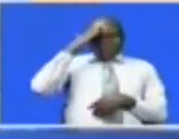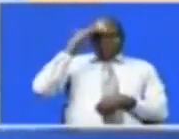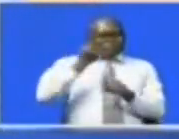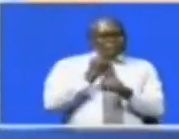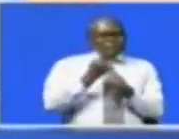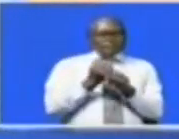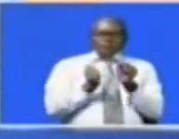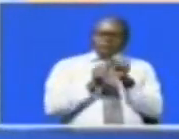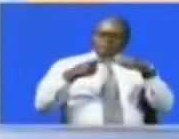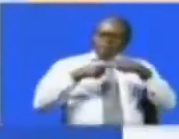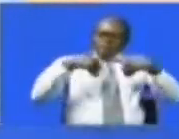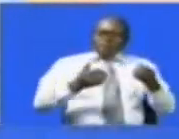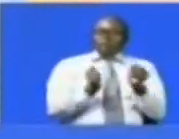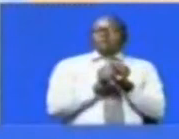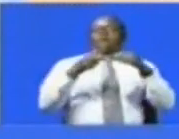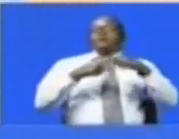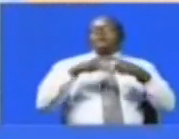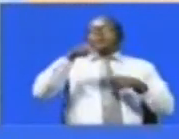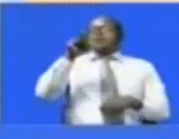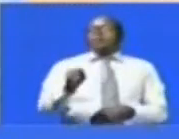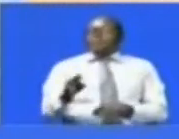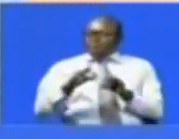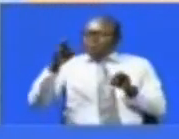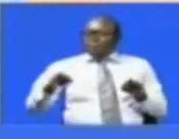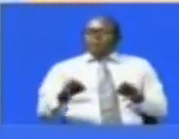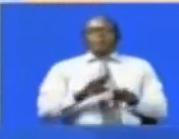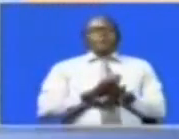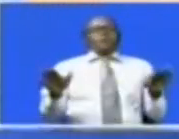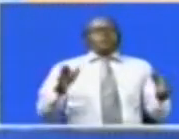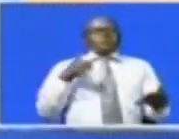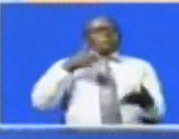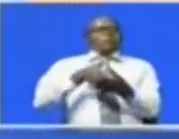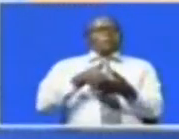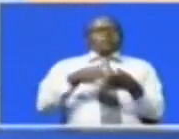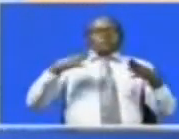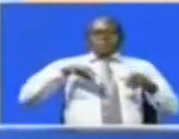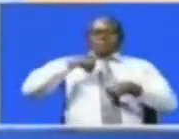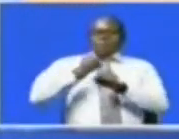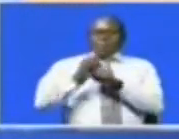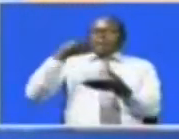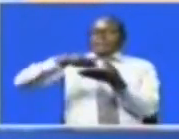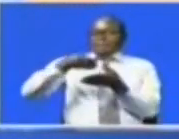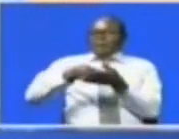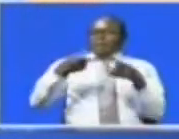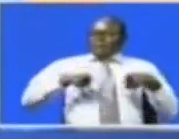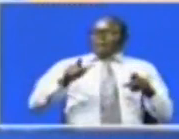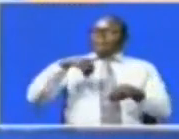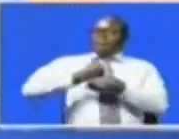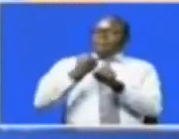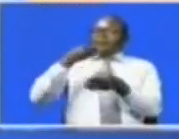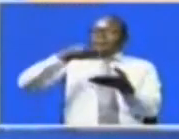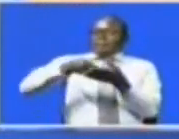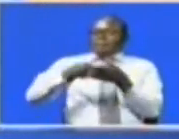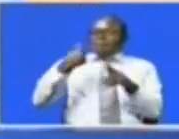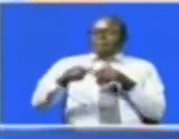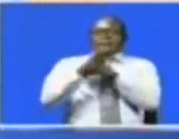to 17 kilometers. That is not a deterrent. And I think people are making money, let them make money. But as a country,